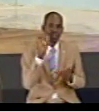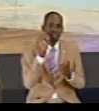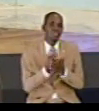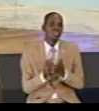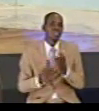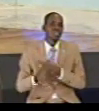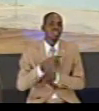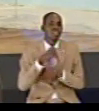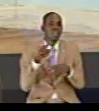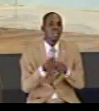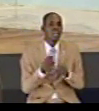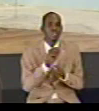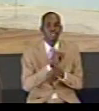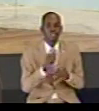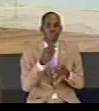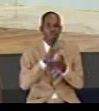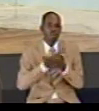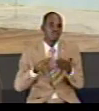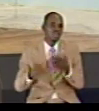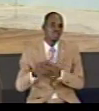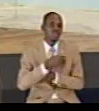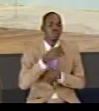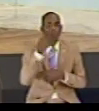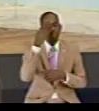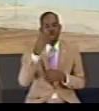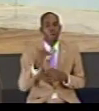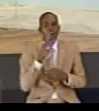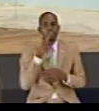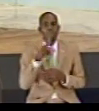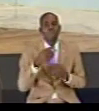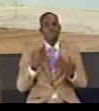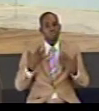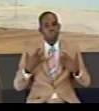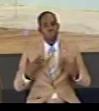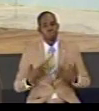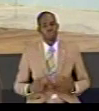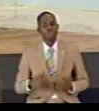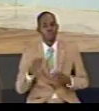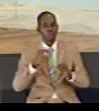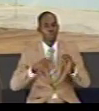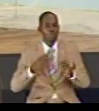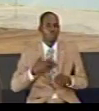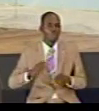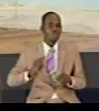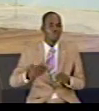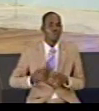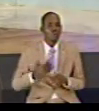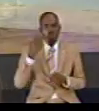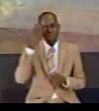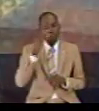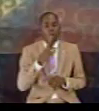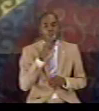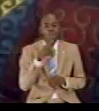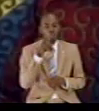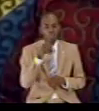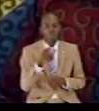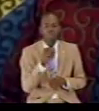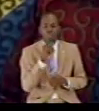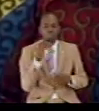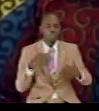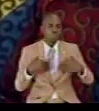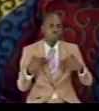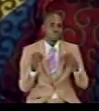holy day. Why art thou cast down, O my soul? And why art thou disquieted in me?